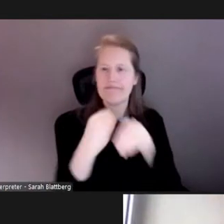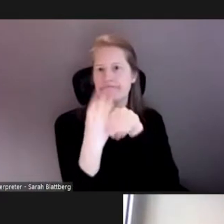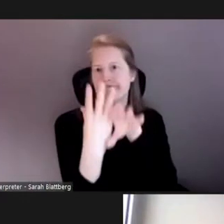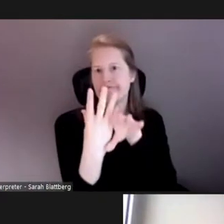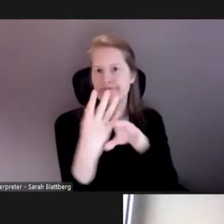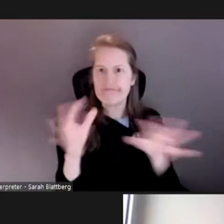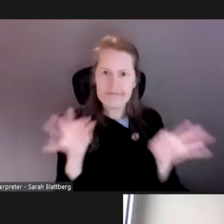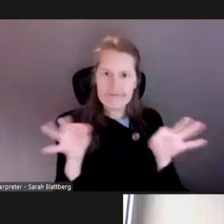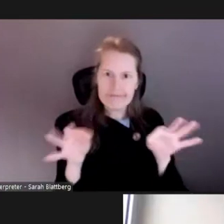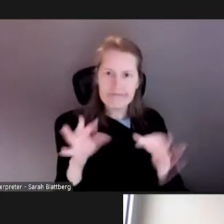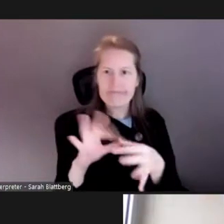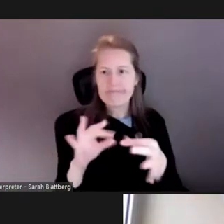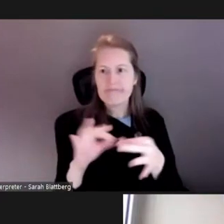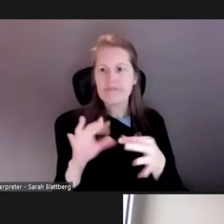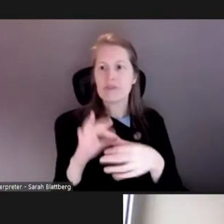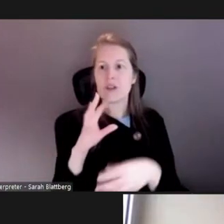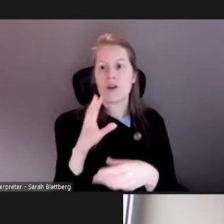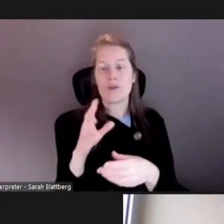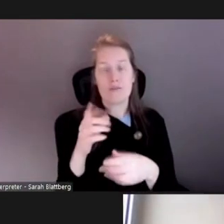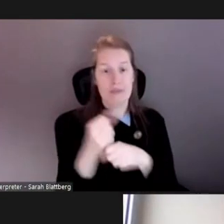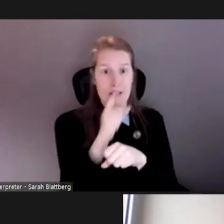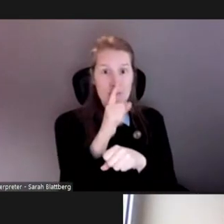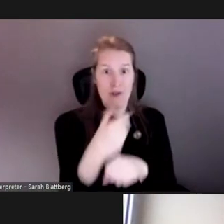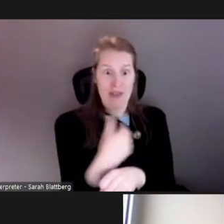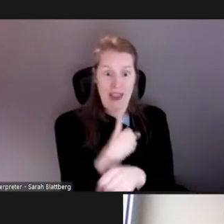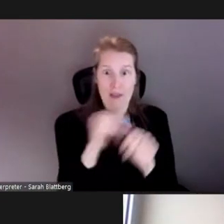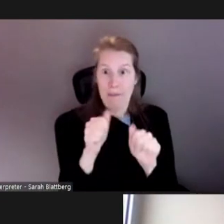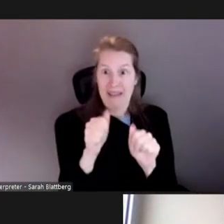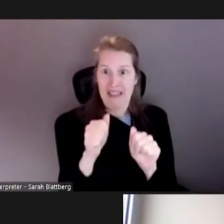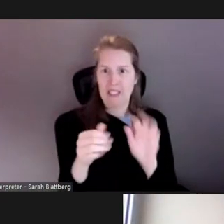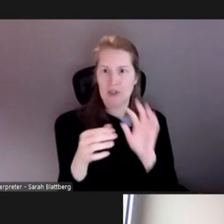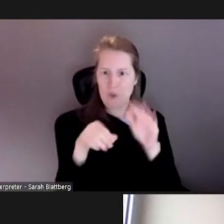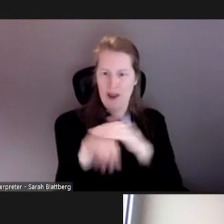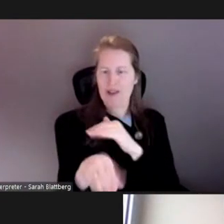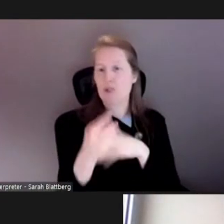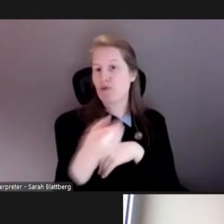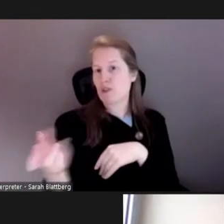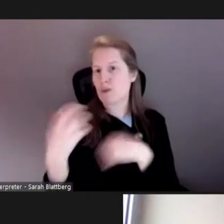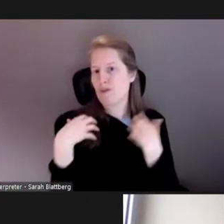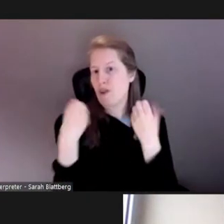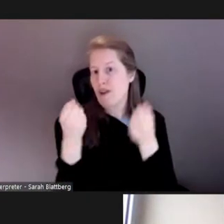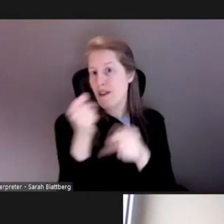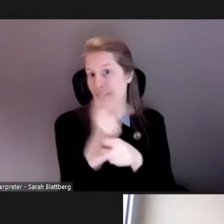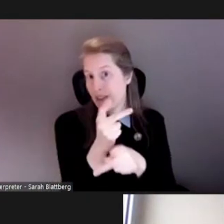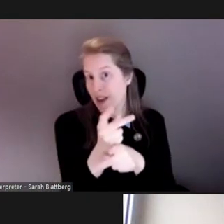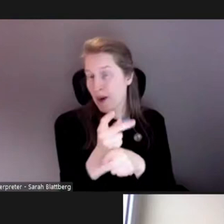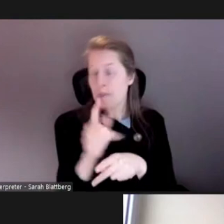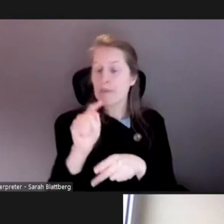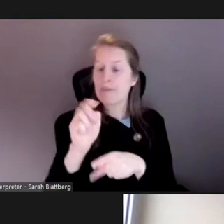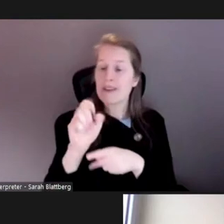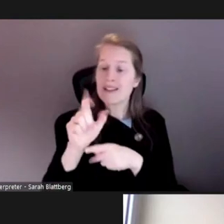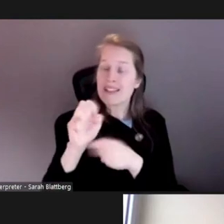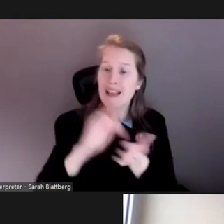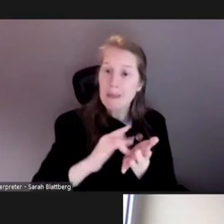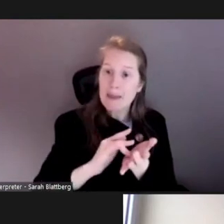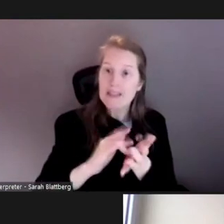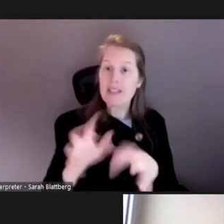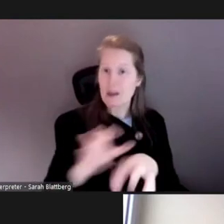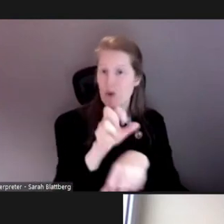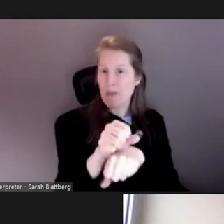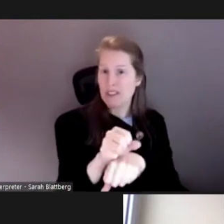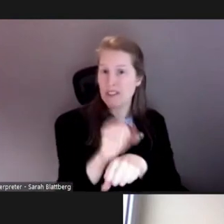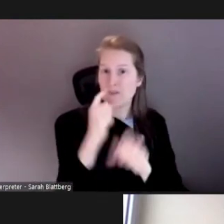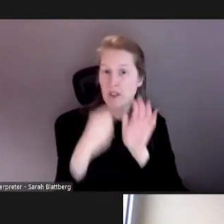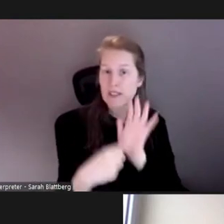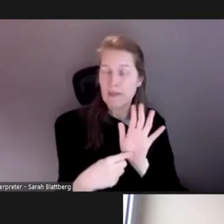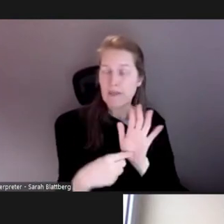their ability to participate with healthcare resources. Sometimes this is telemedicine, actual appointments, things like that. That